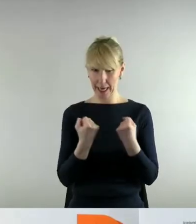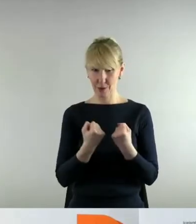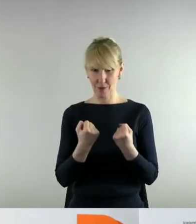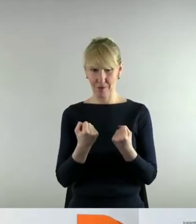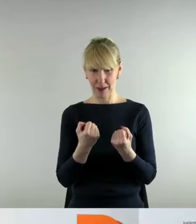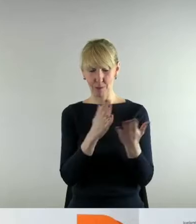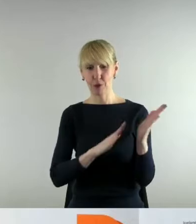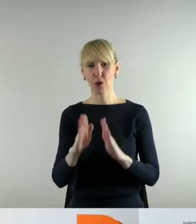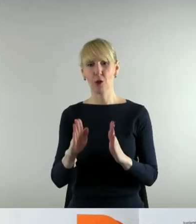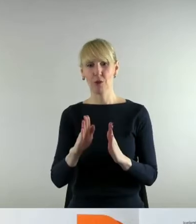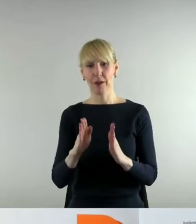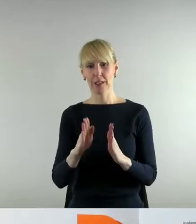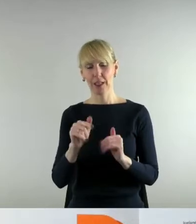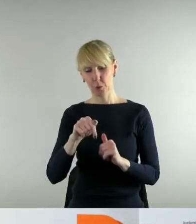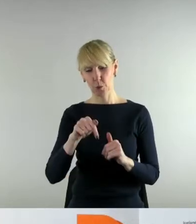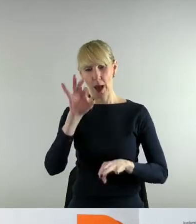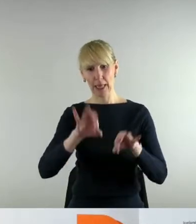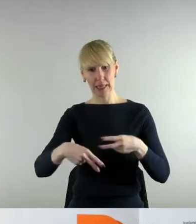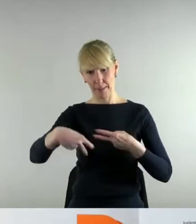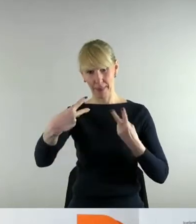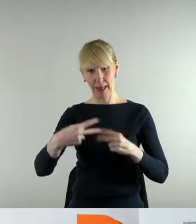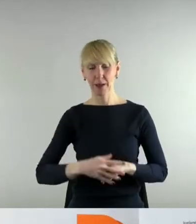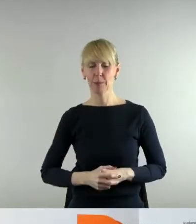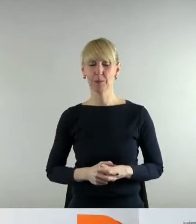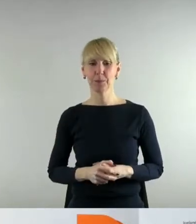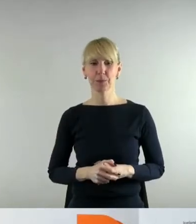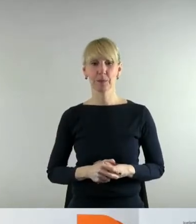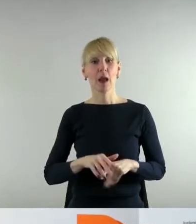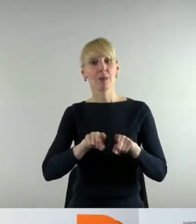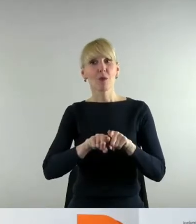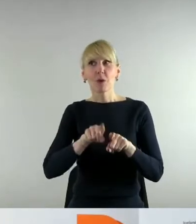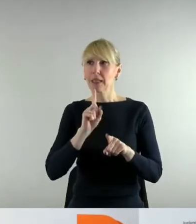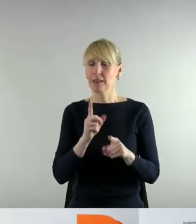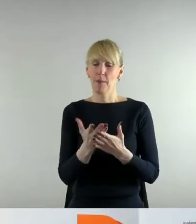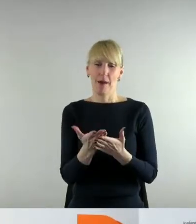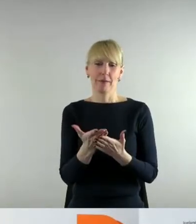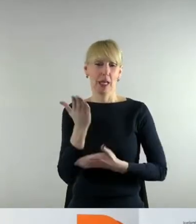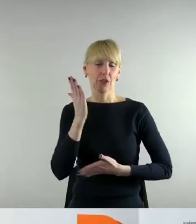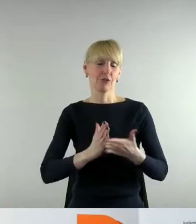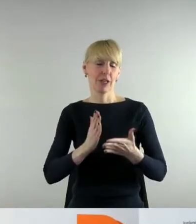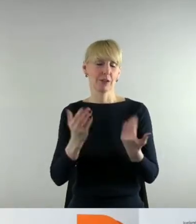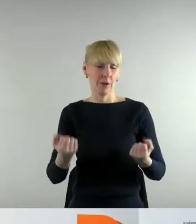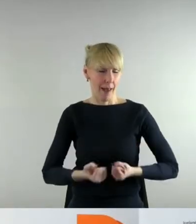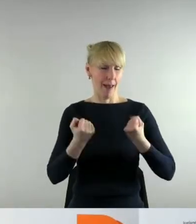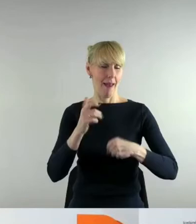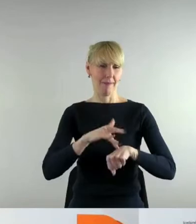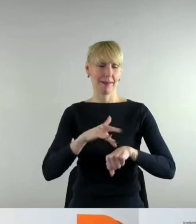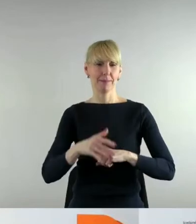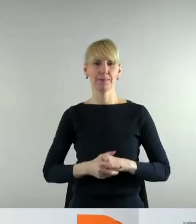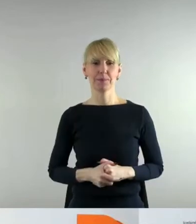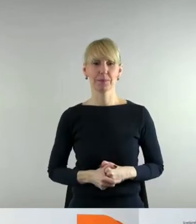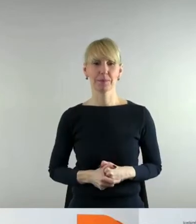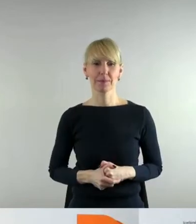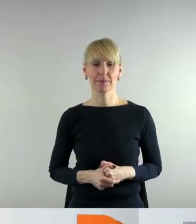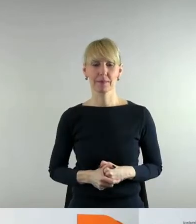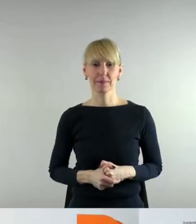very personally in the preparation of this seminar, and you will hear it. And what you're going to hear is, in a great part, the effect